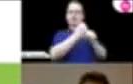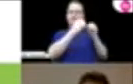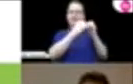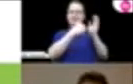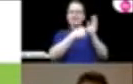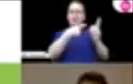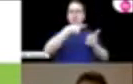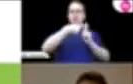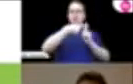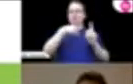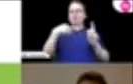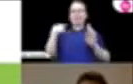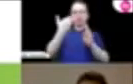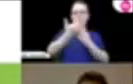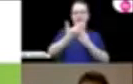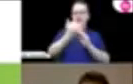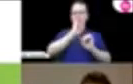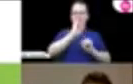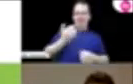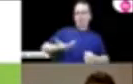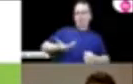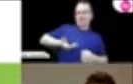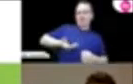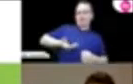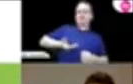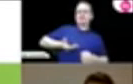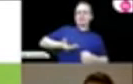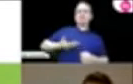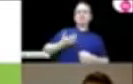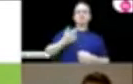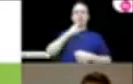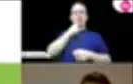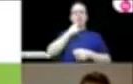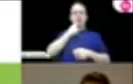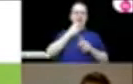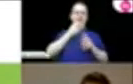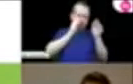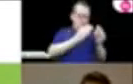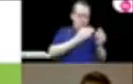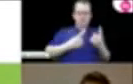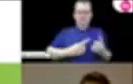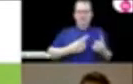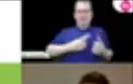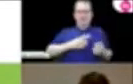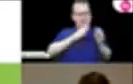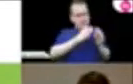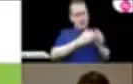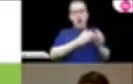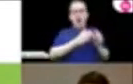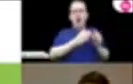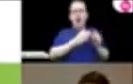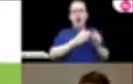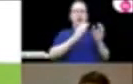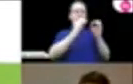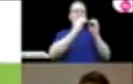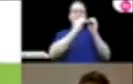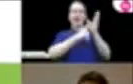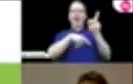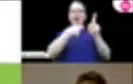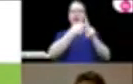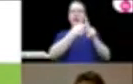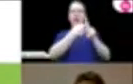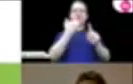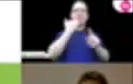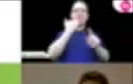LGBT plus rights. So I'm going to be looking at some Black gender variant